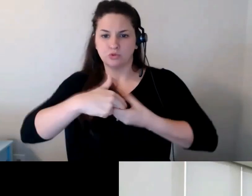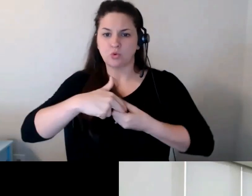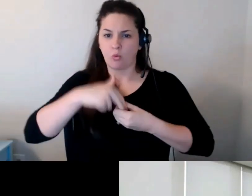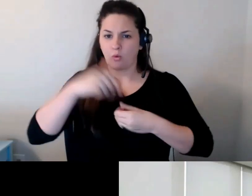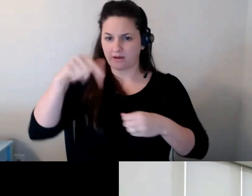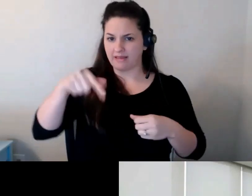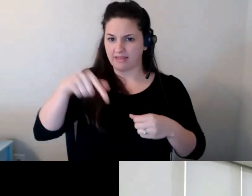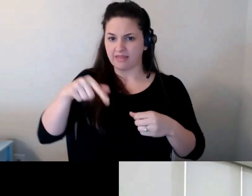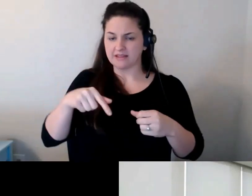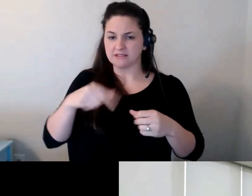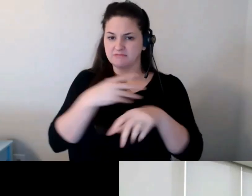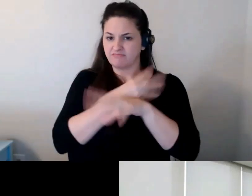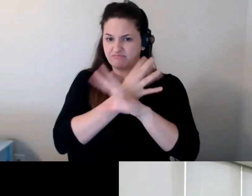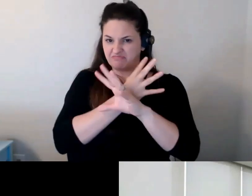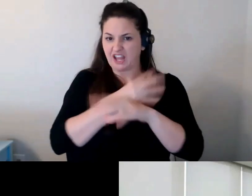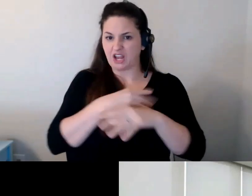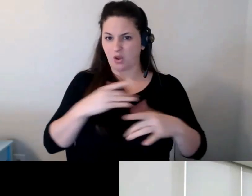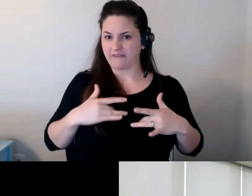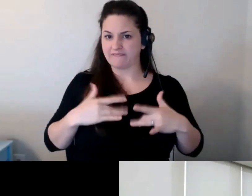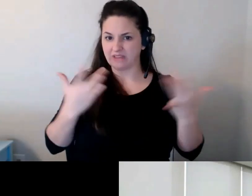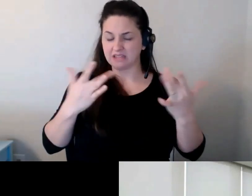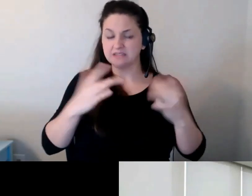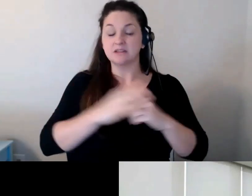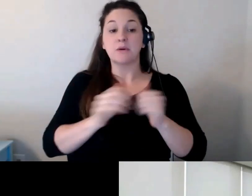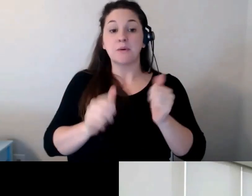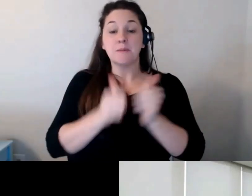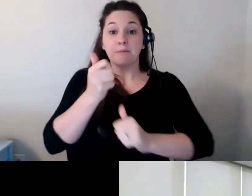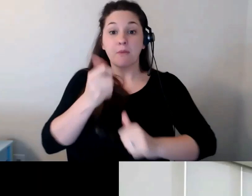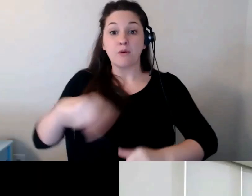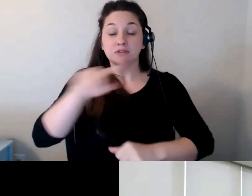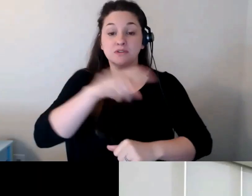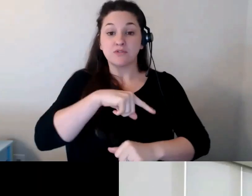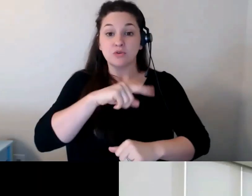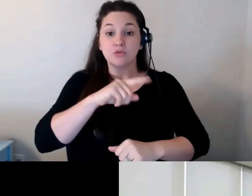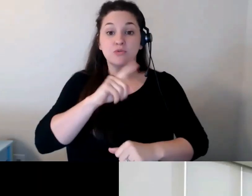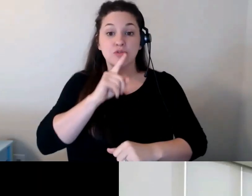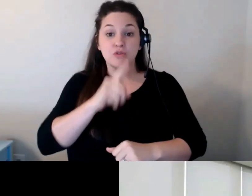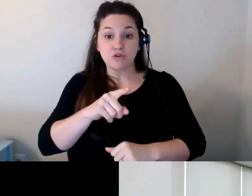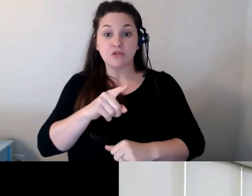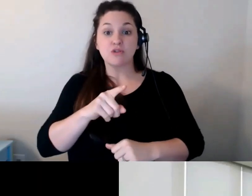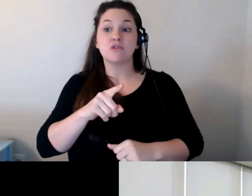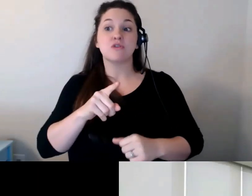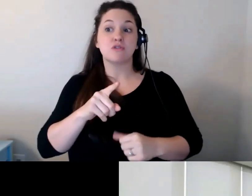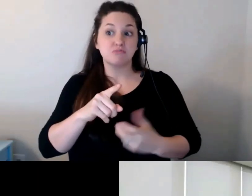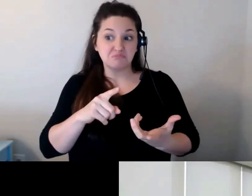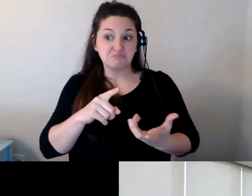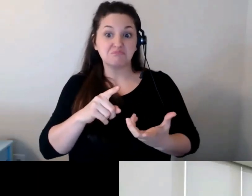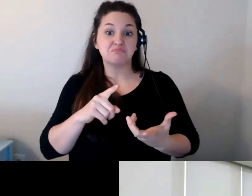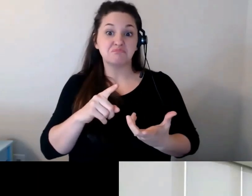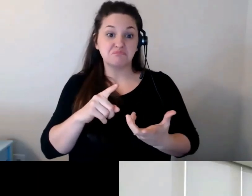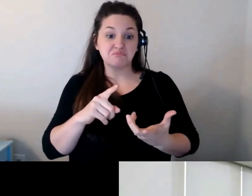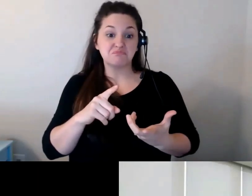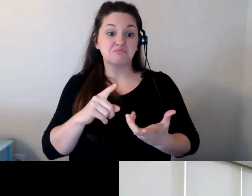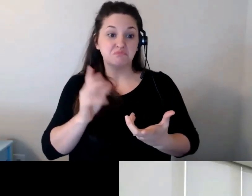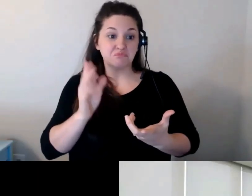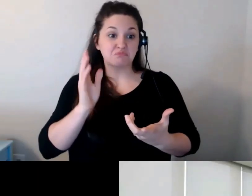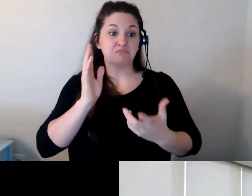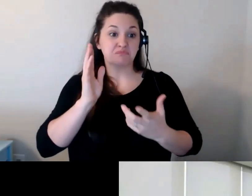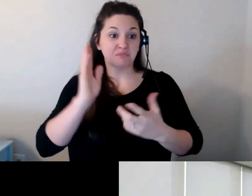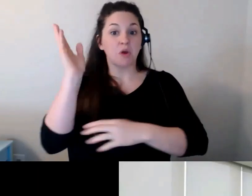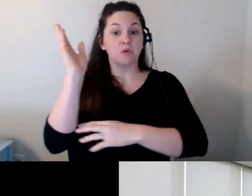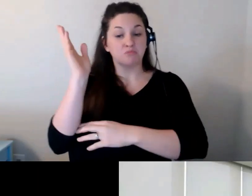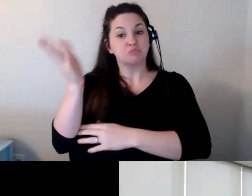video event, most of you are going to be presenting a